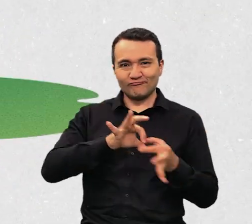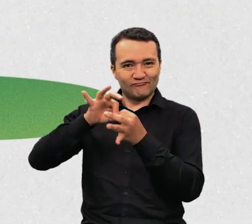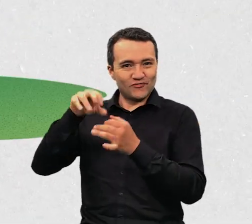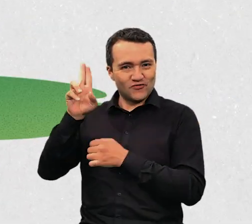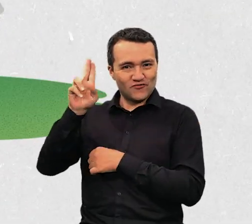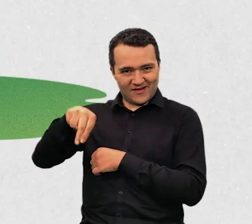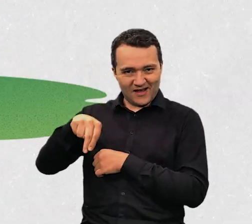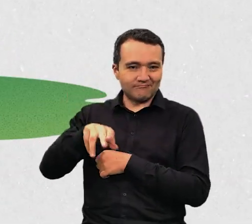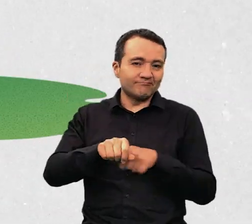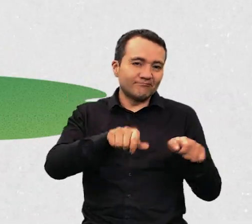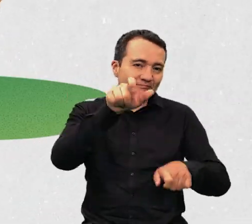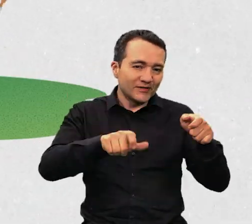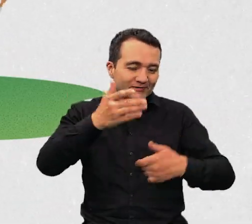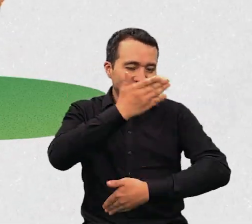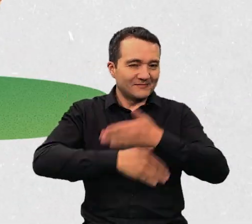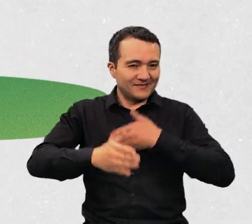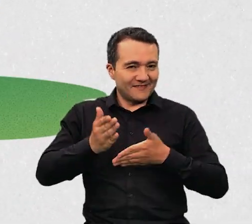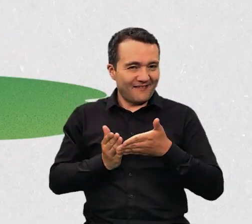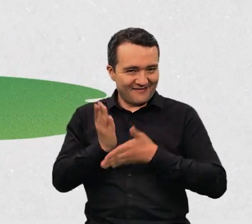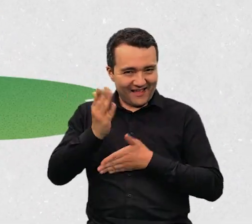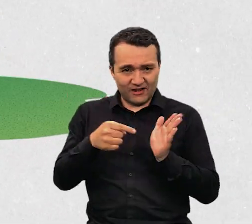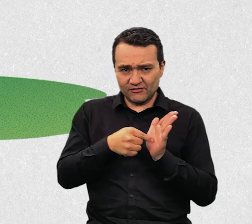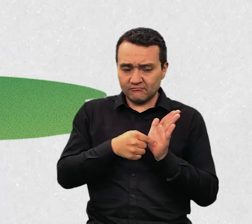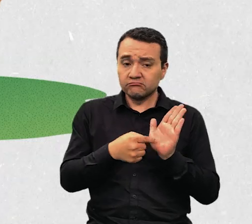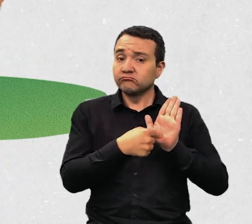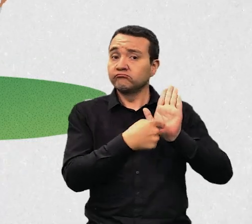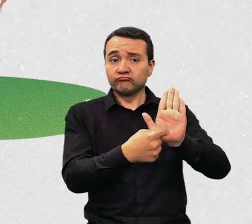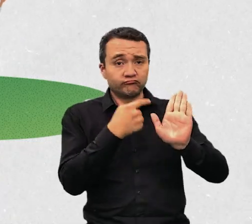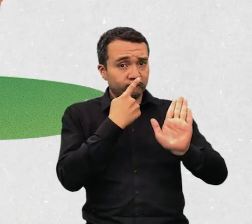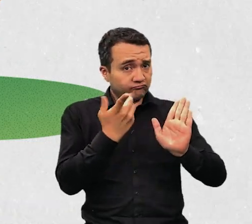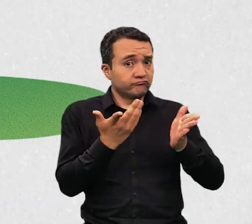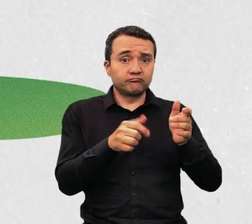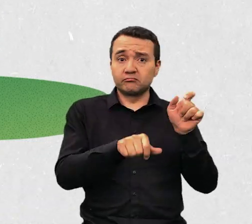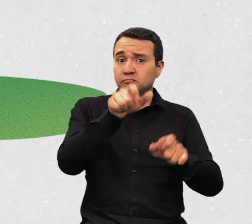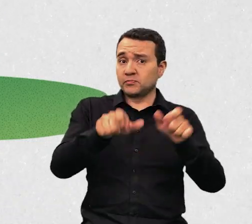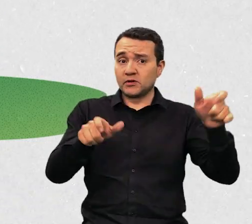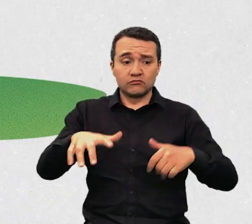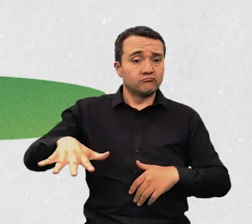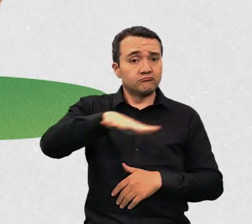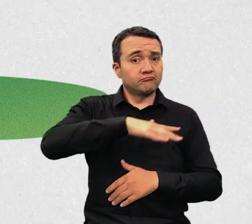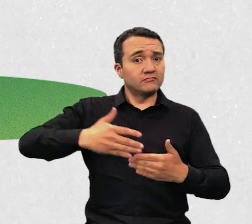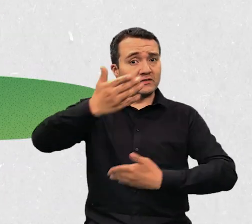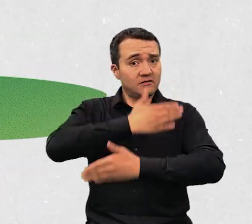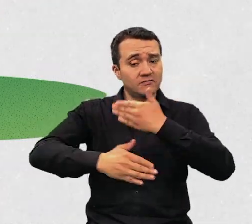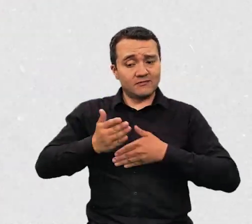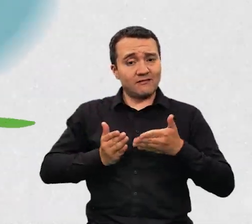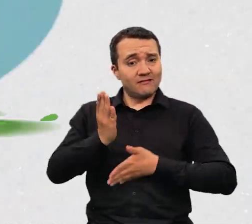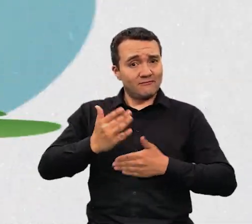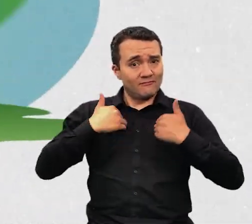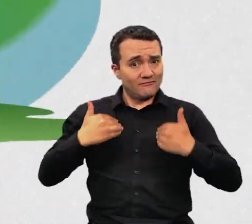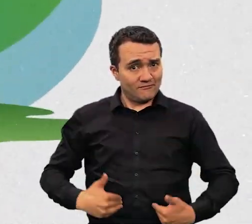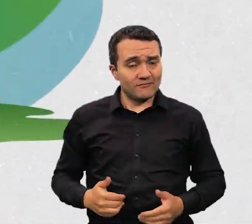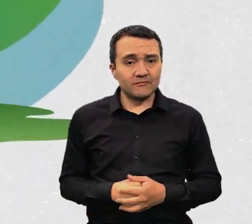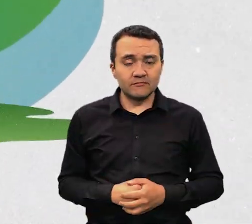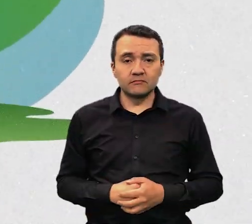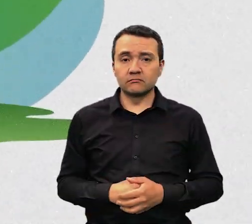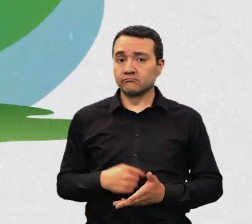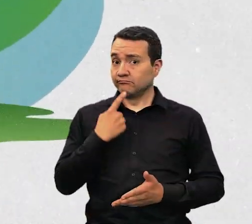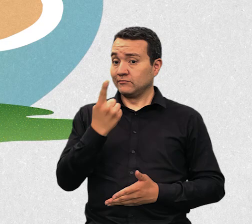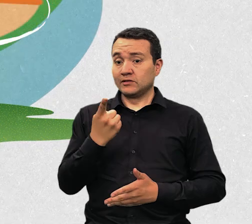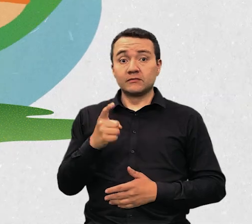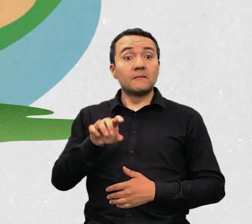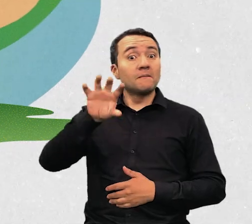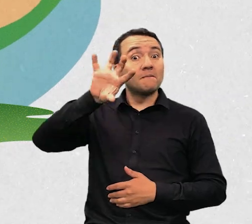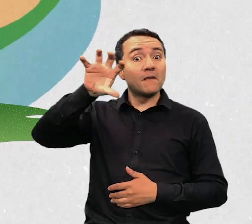The United Nations Convention on the Rights of Persons with Disabilities recognizes the human rights model, prescribing that the